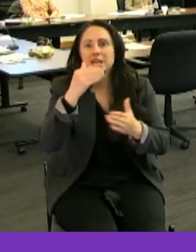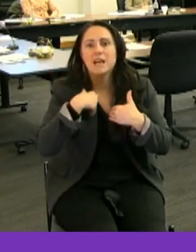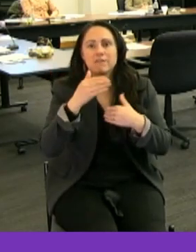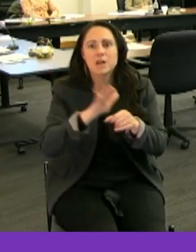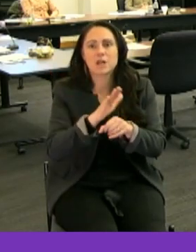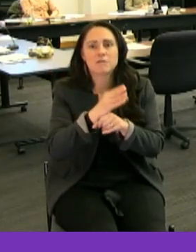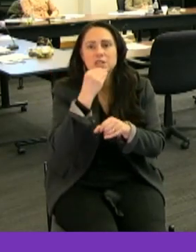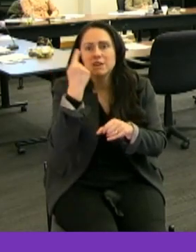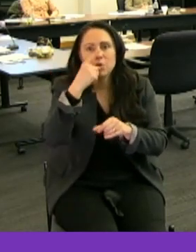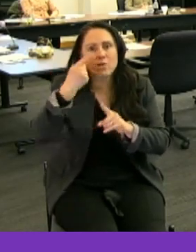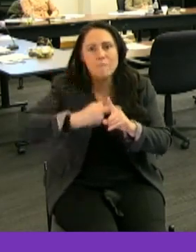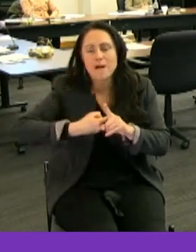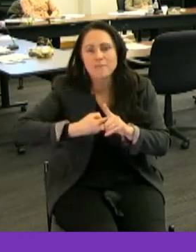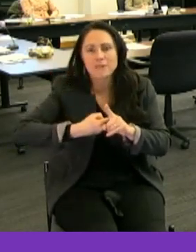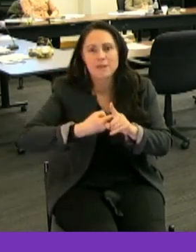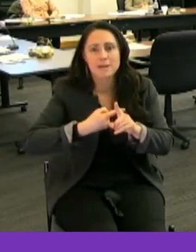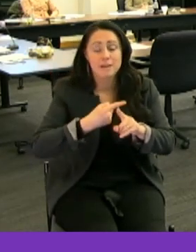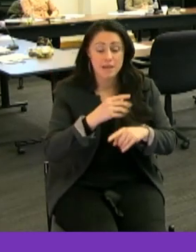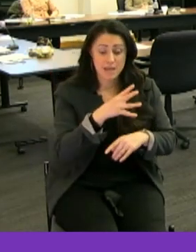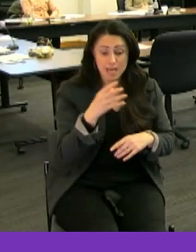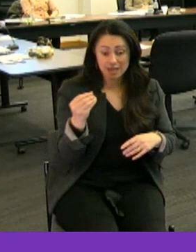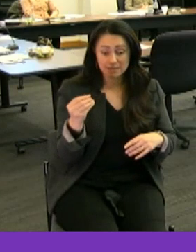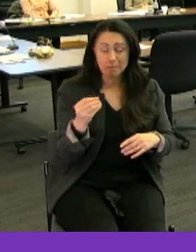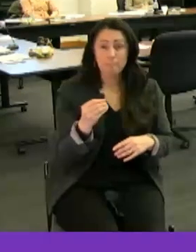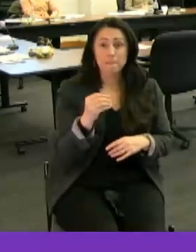month, or